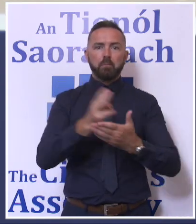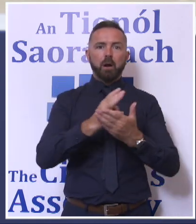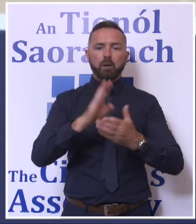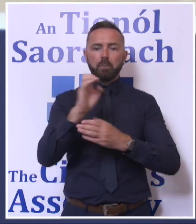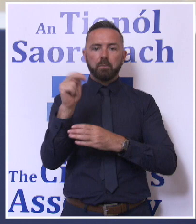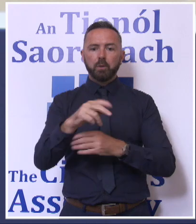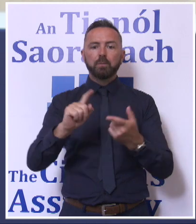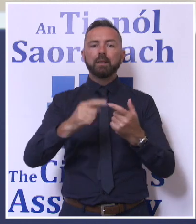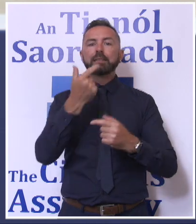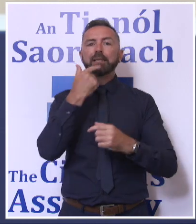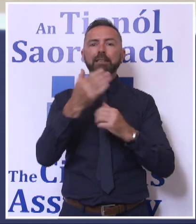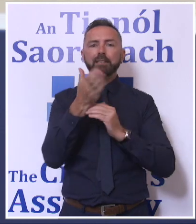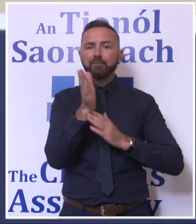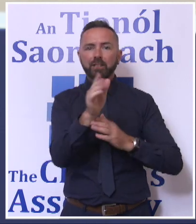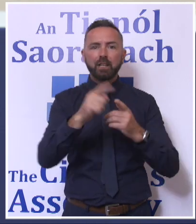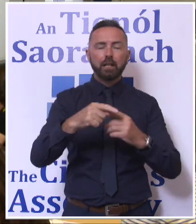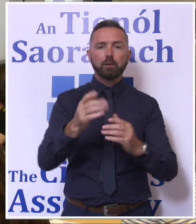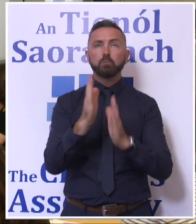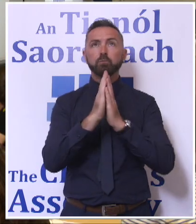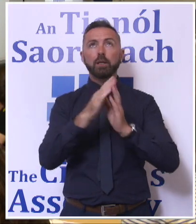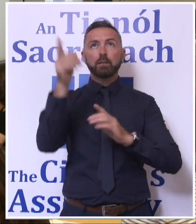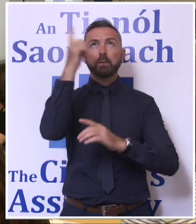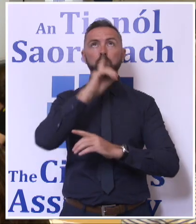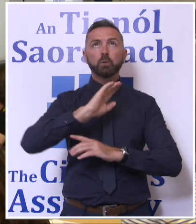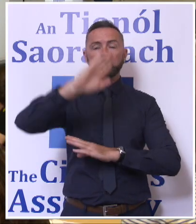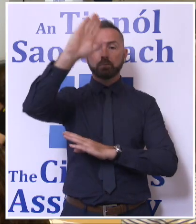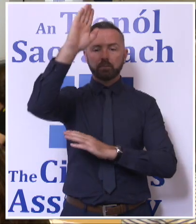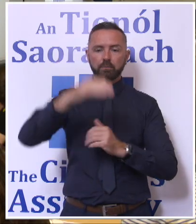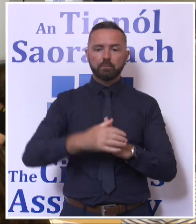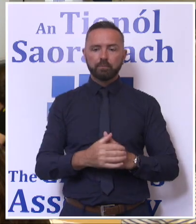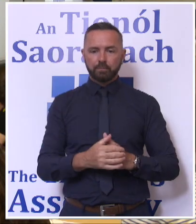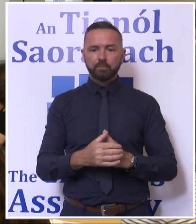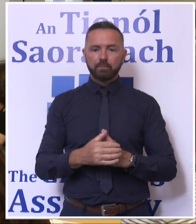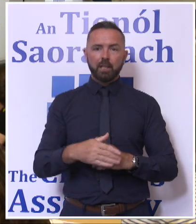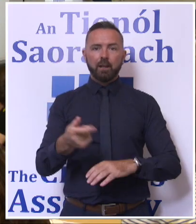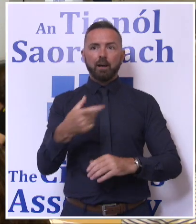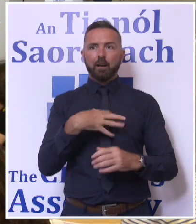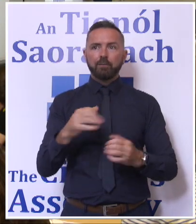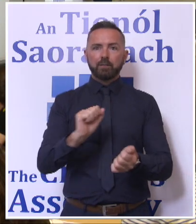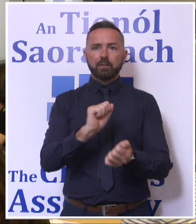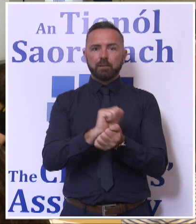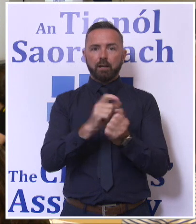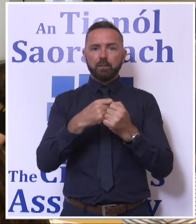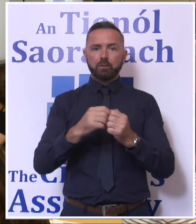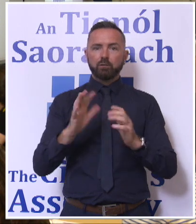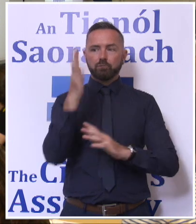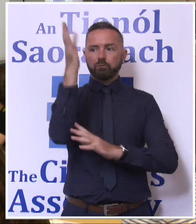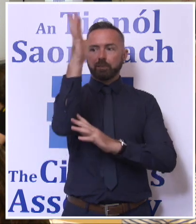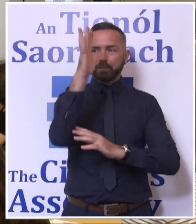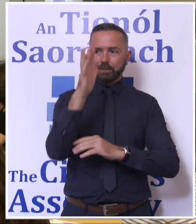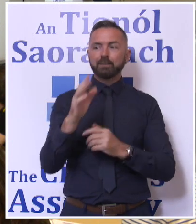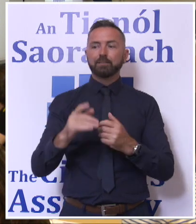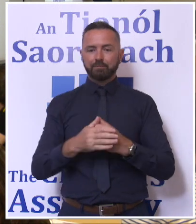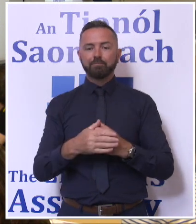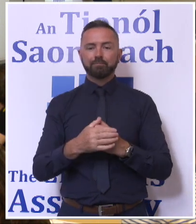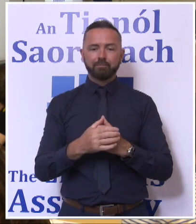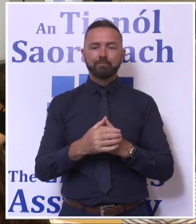we convene in September, and again that date of the 3rd or the 10th, it's one of those days, not both of them. We just